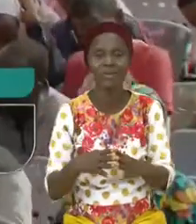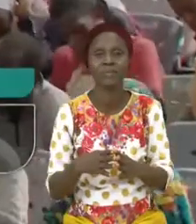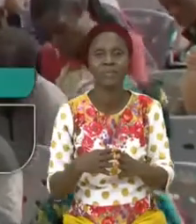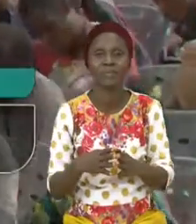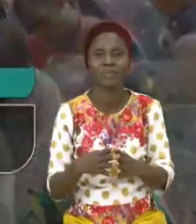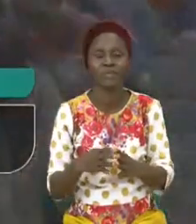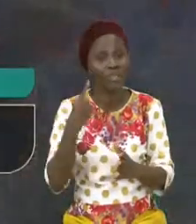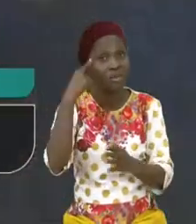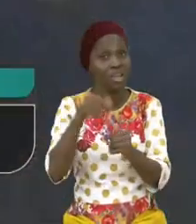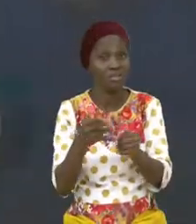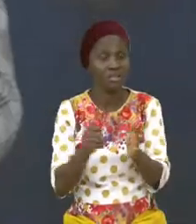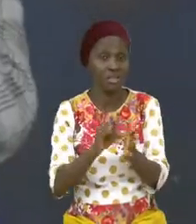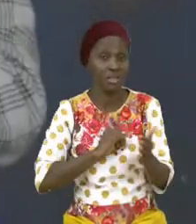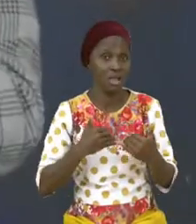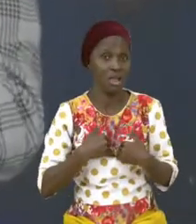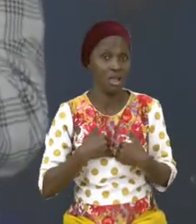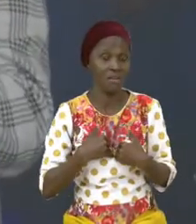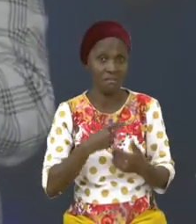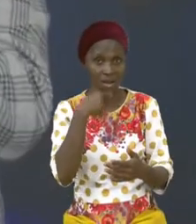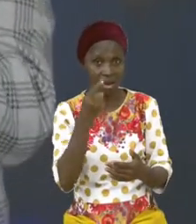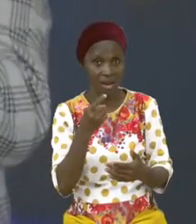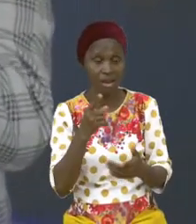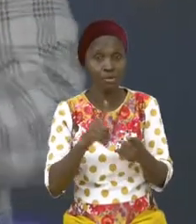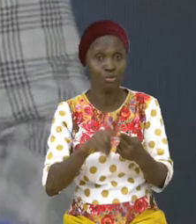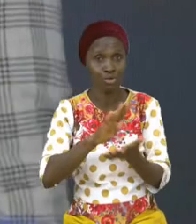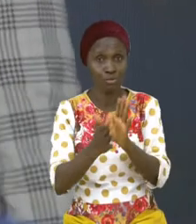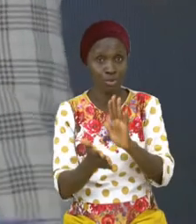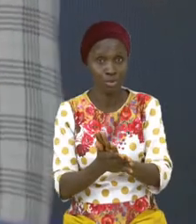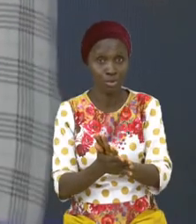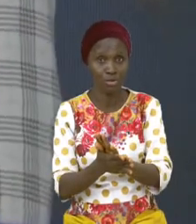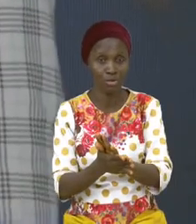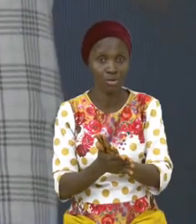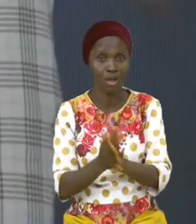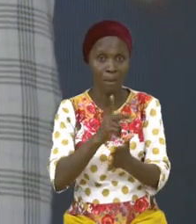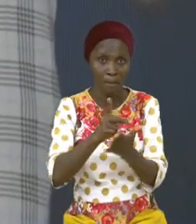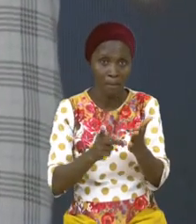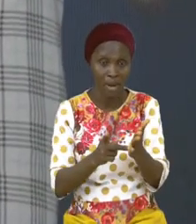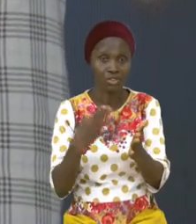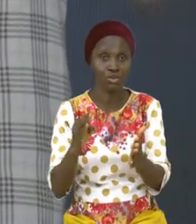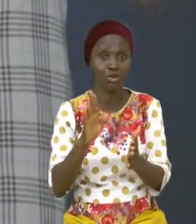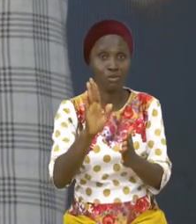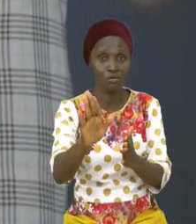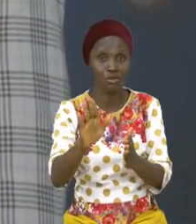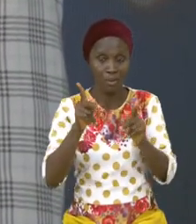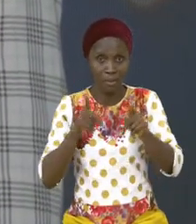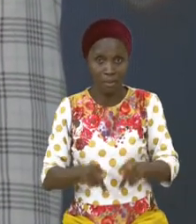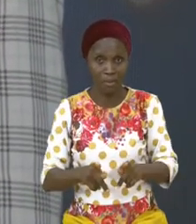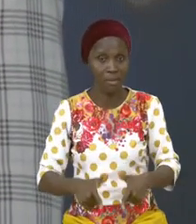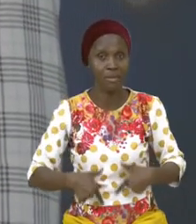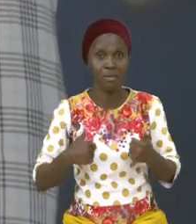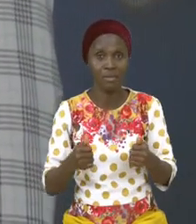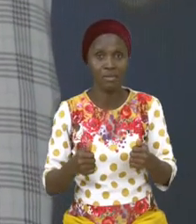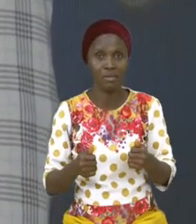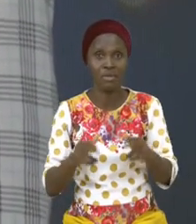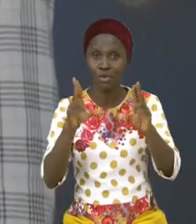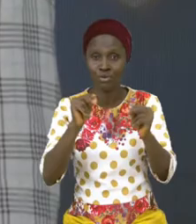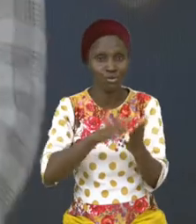i've spoken to become part of your personality no tiredness no